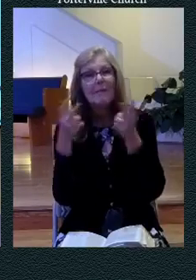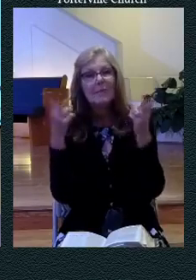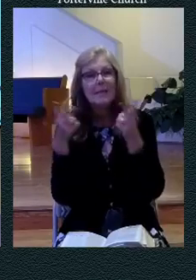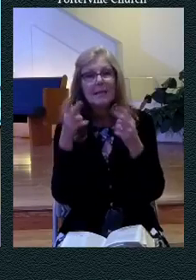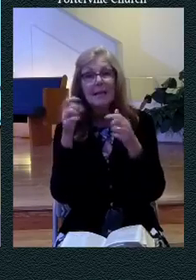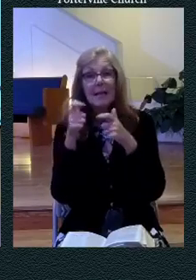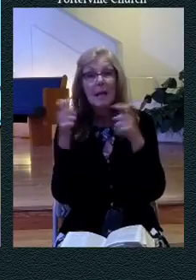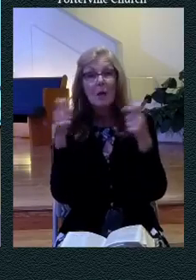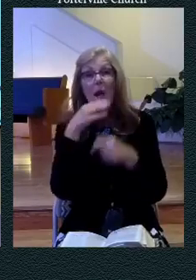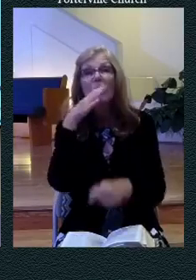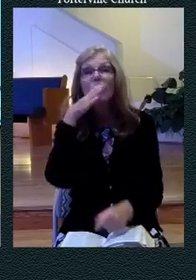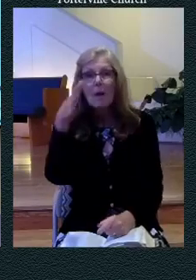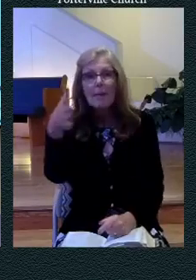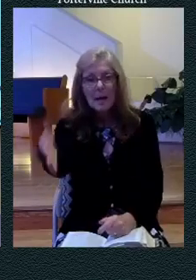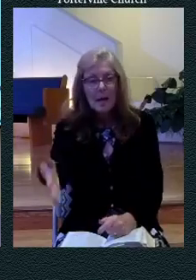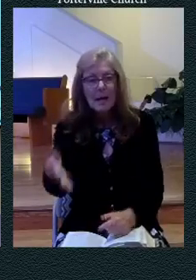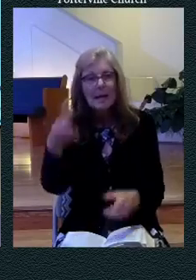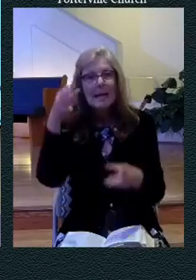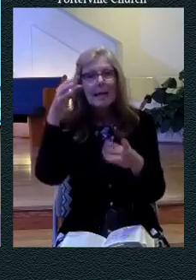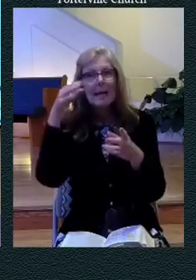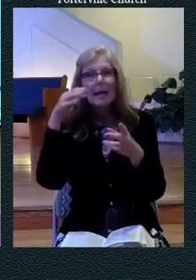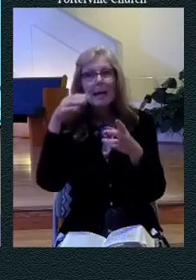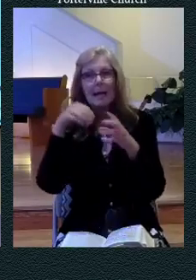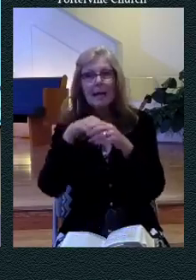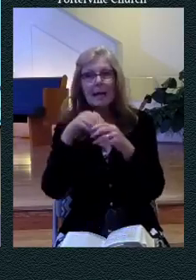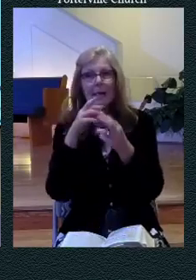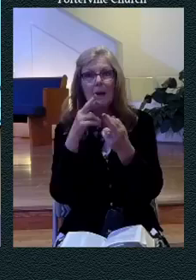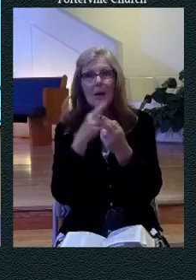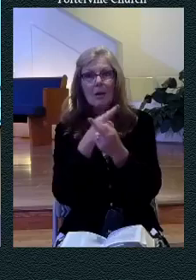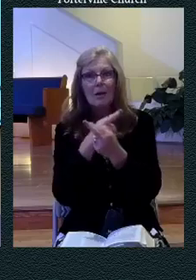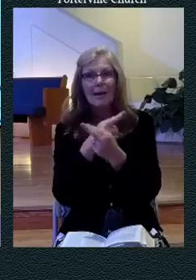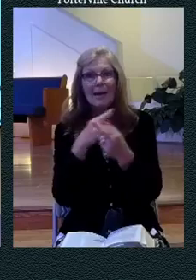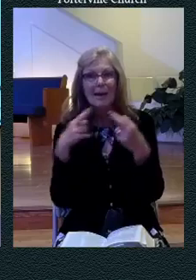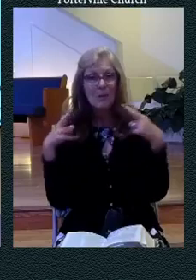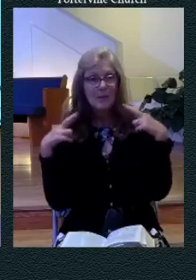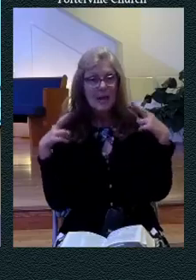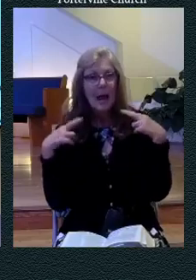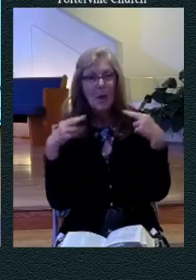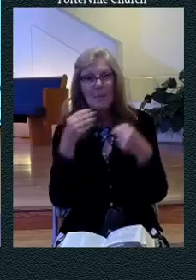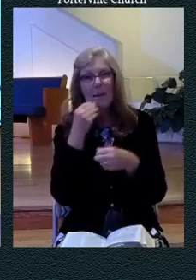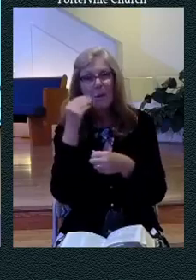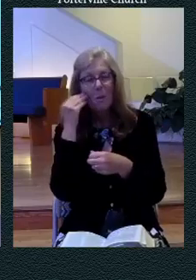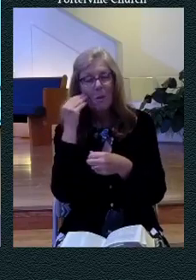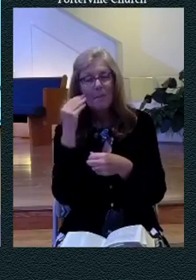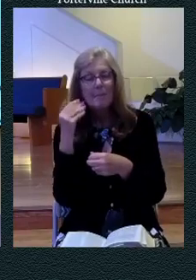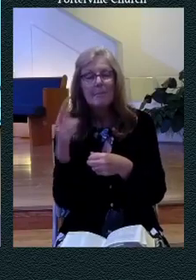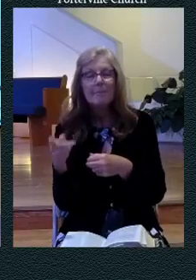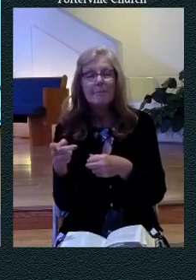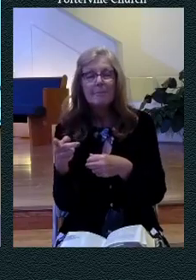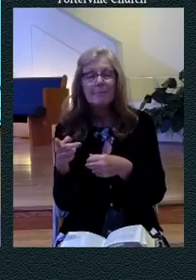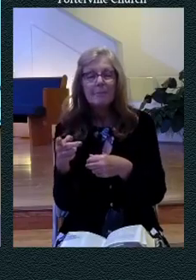great-grandma in the assisted living retirement place where she was living. She was